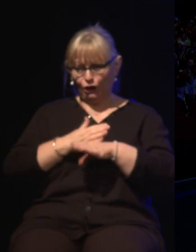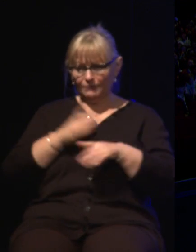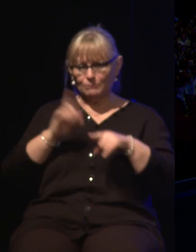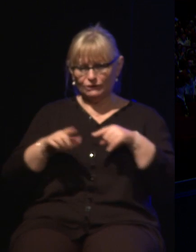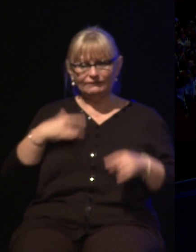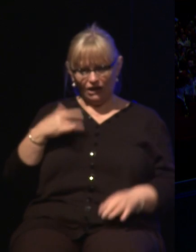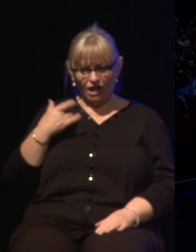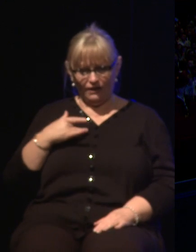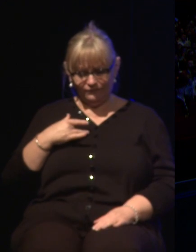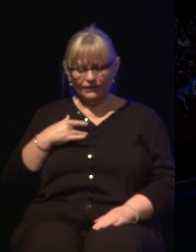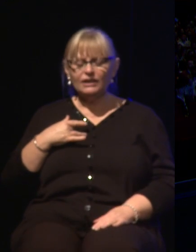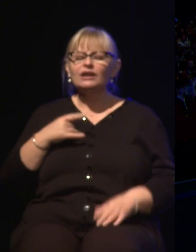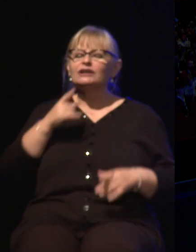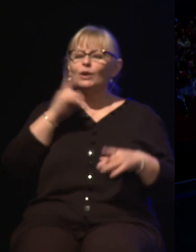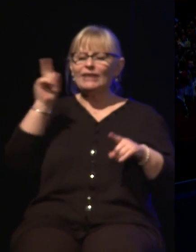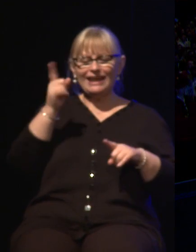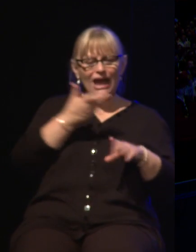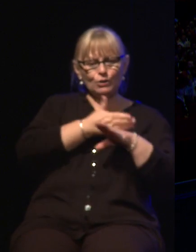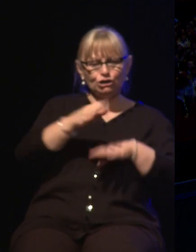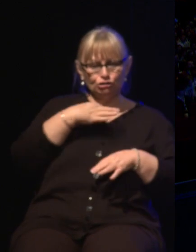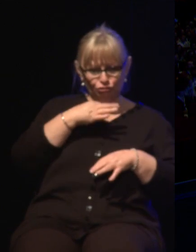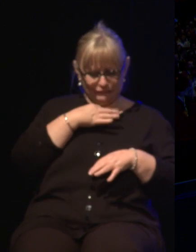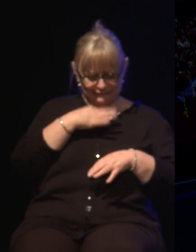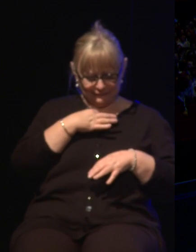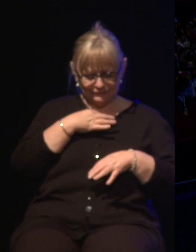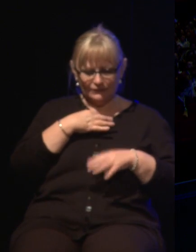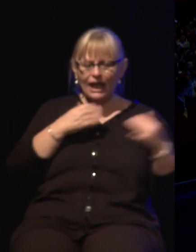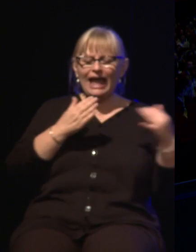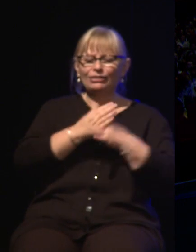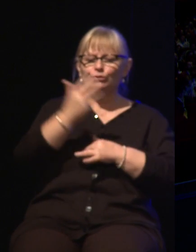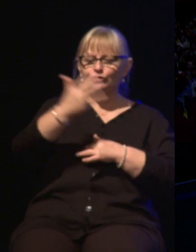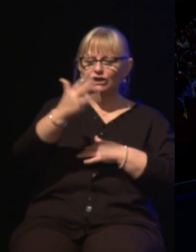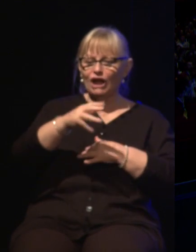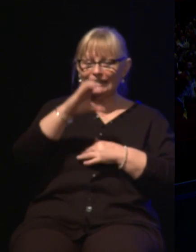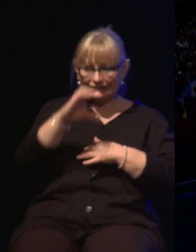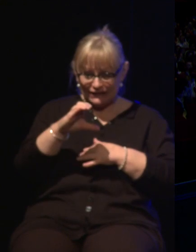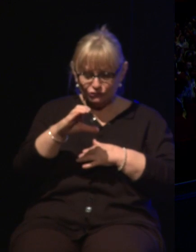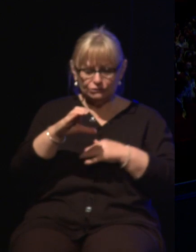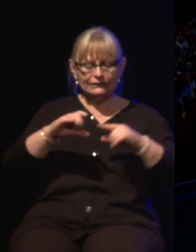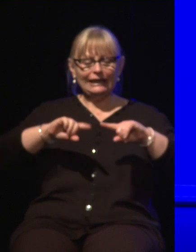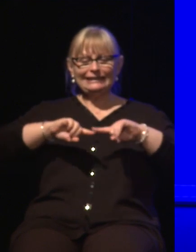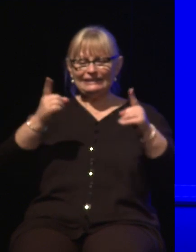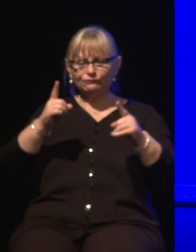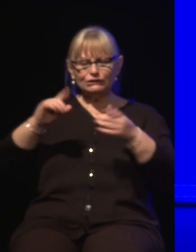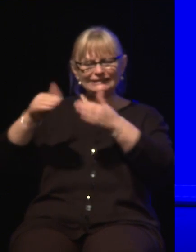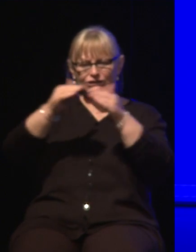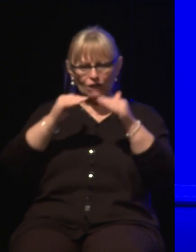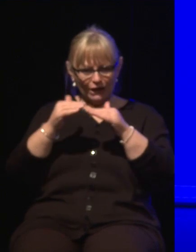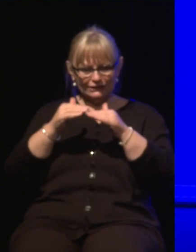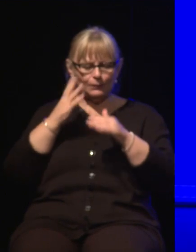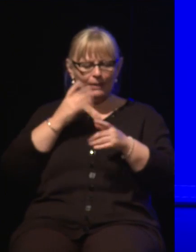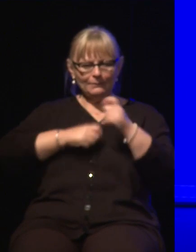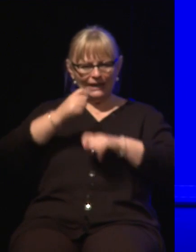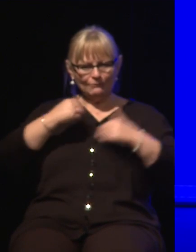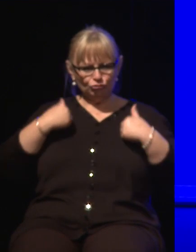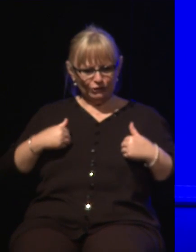So we have these new risks, and in fact, over the course of the 19th century, different societies, as they got richer, developed mechanisms to deal